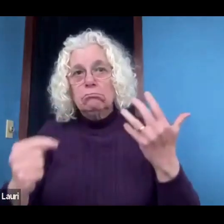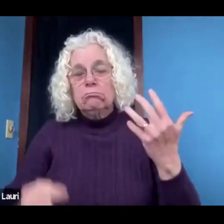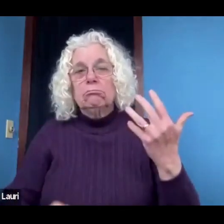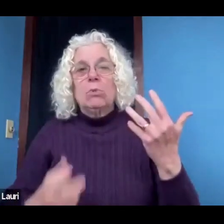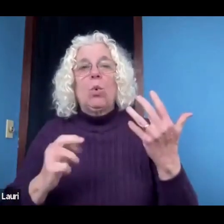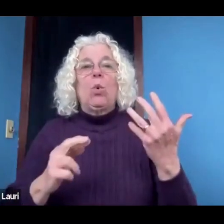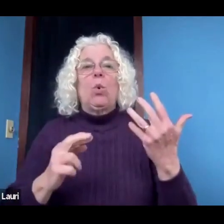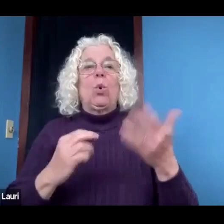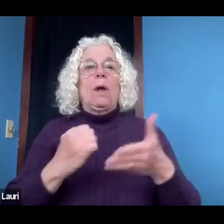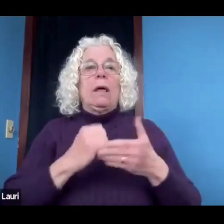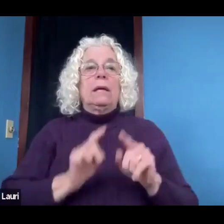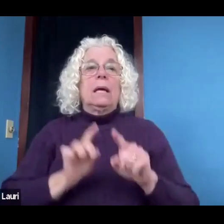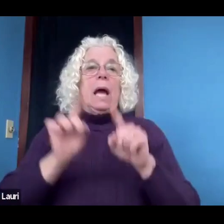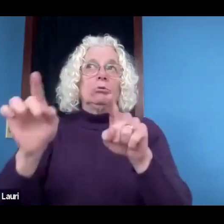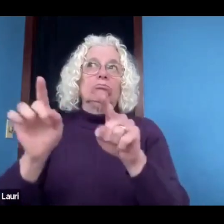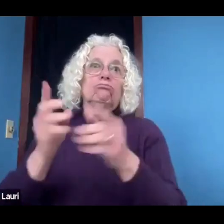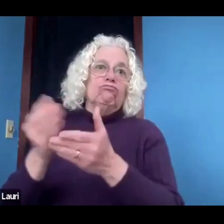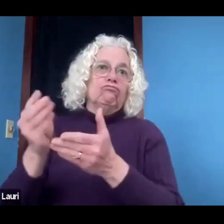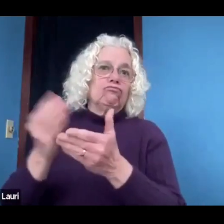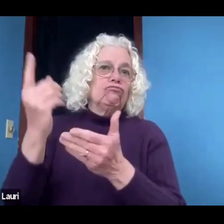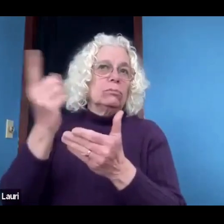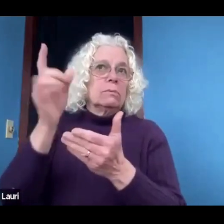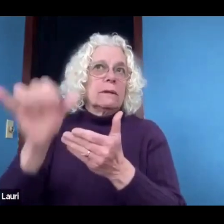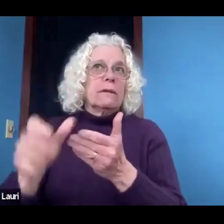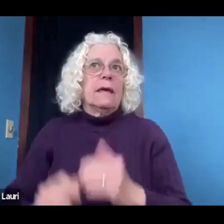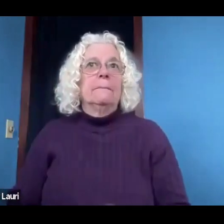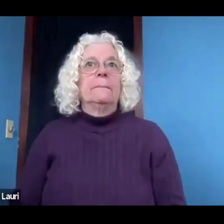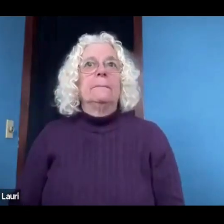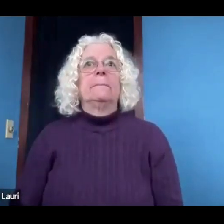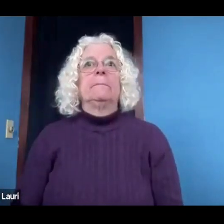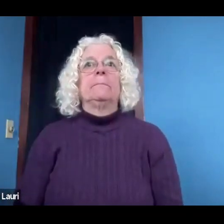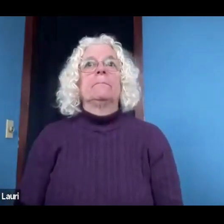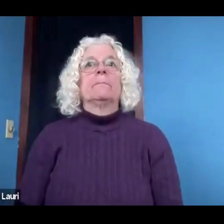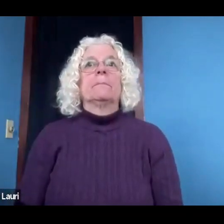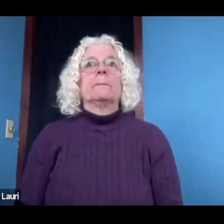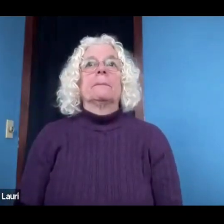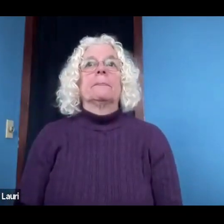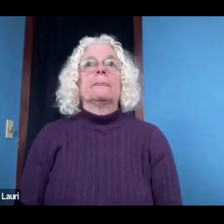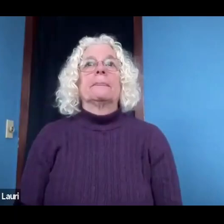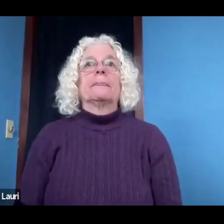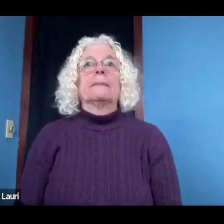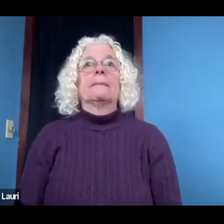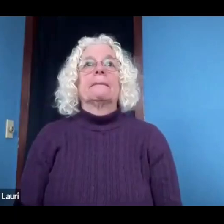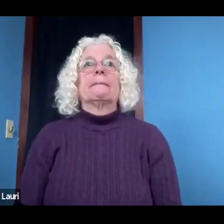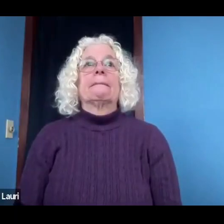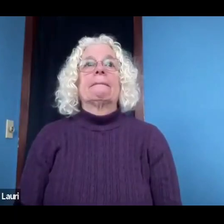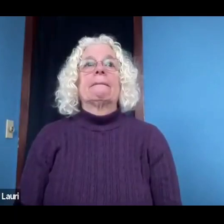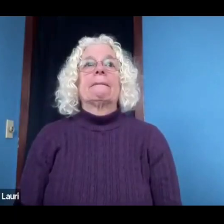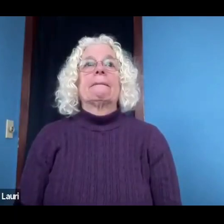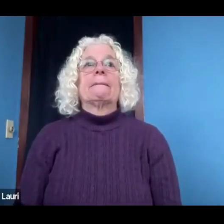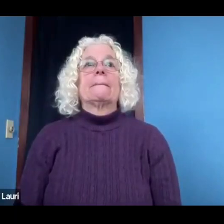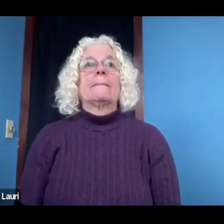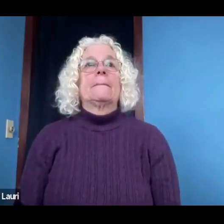outings, personal care assistance services, etc. Next slide.